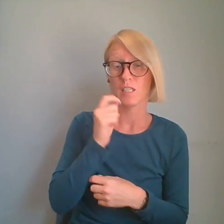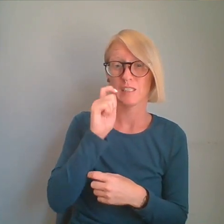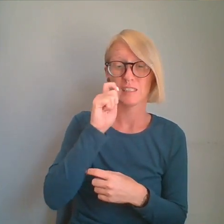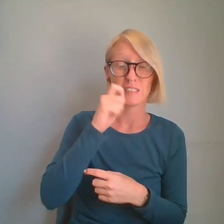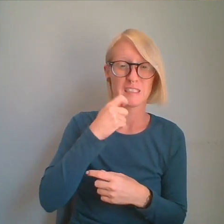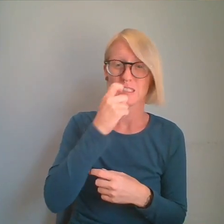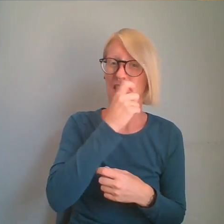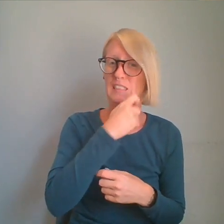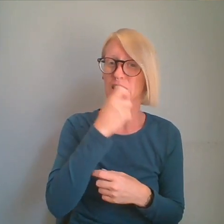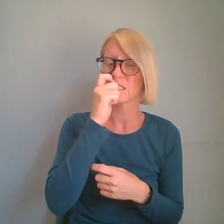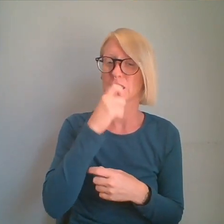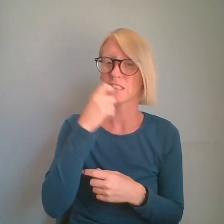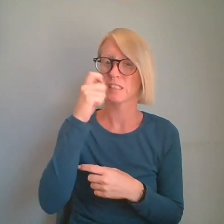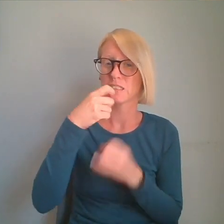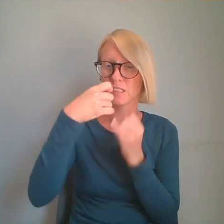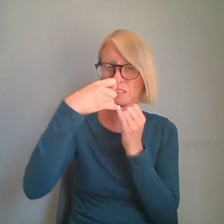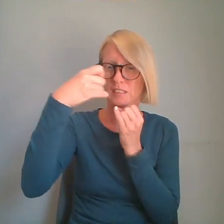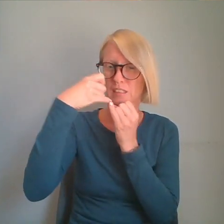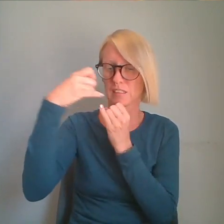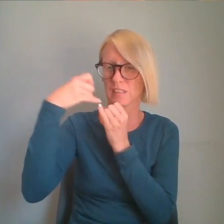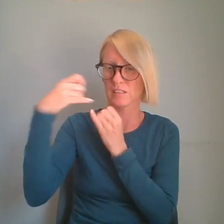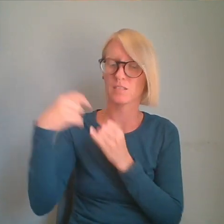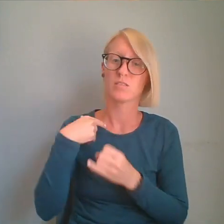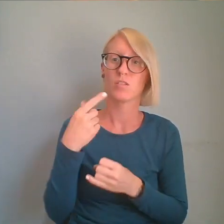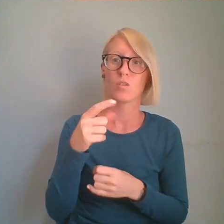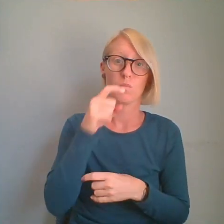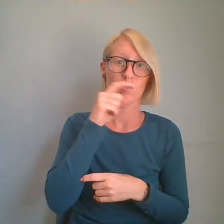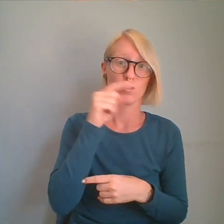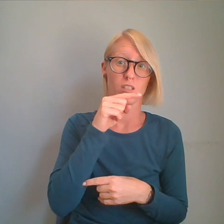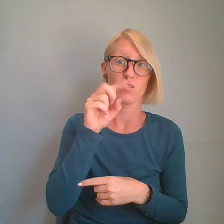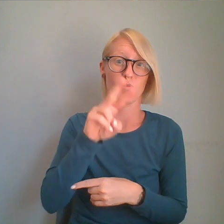You brush your teeth 2 to 3 times a day? Okay.